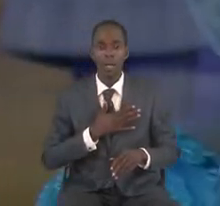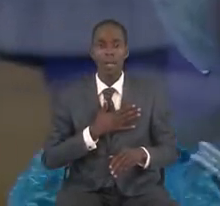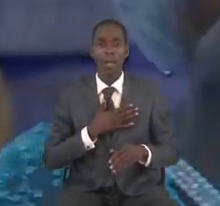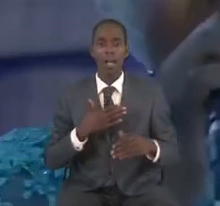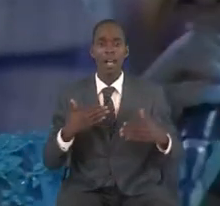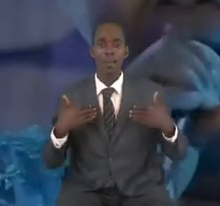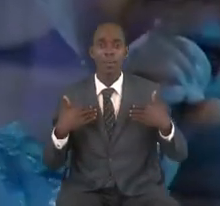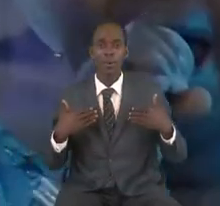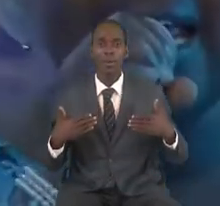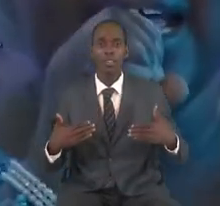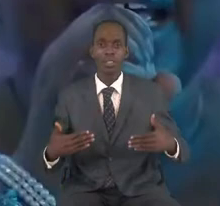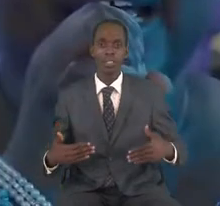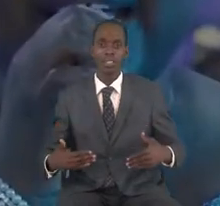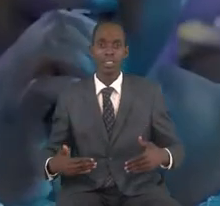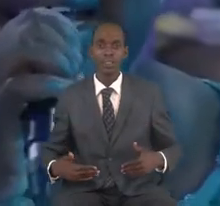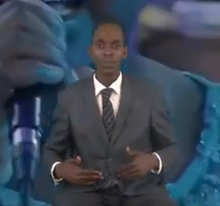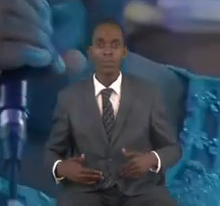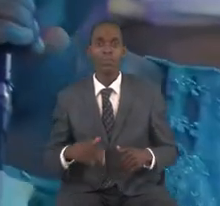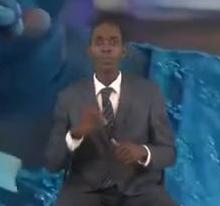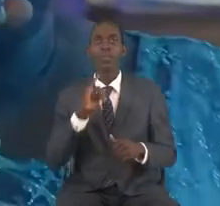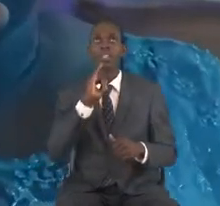my body